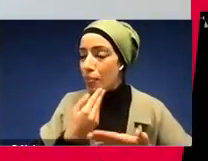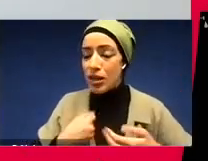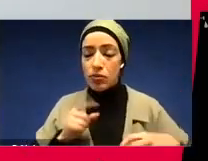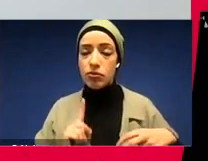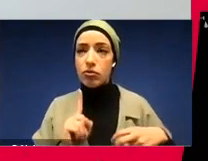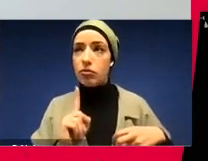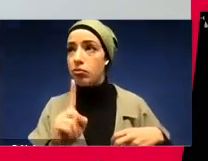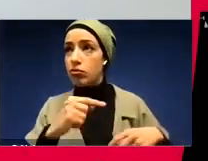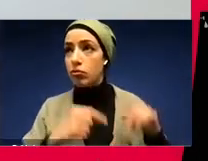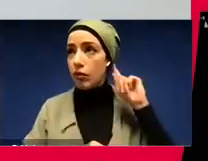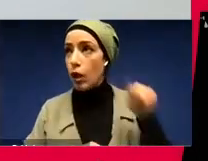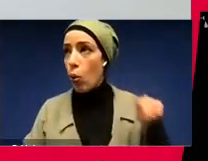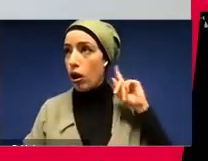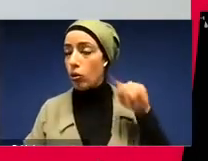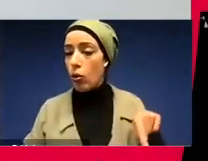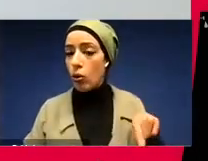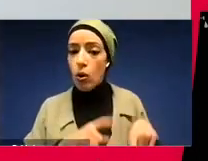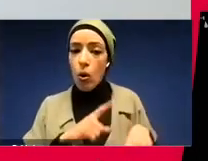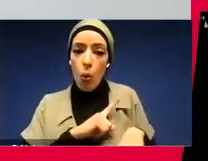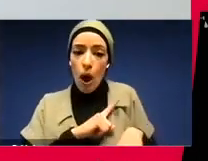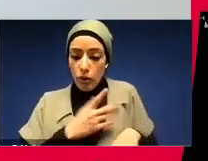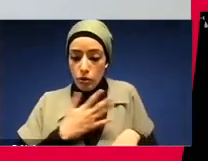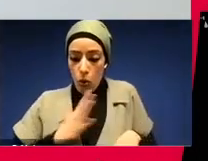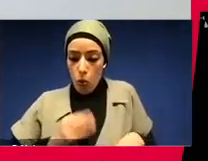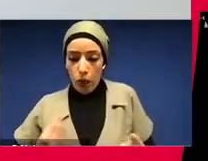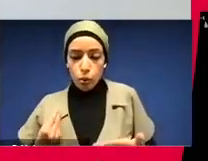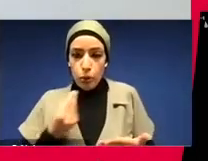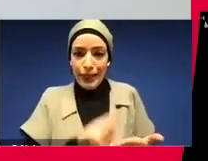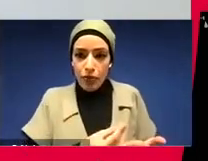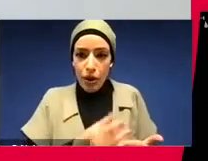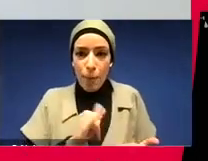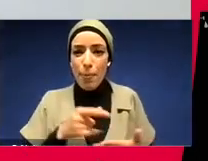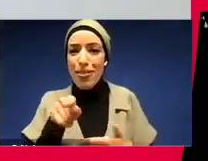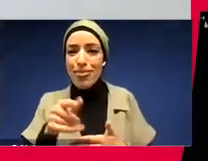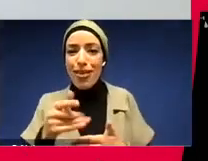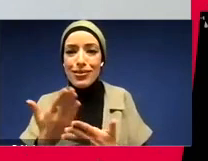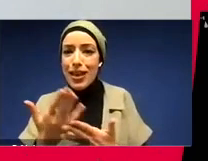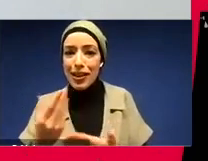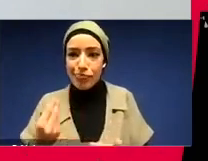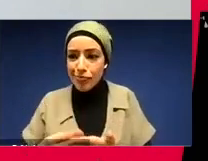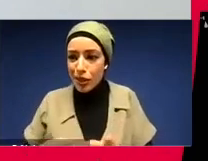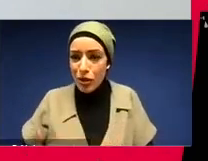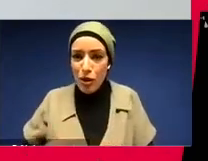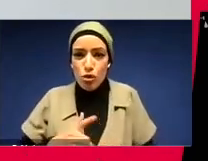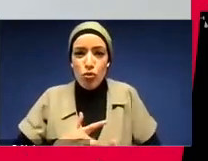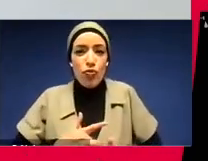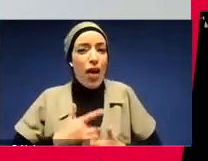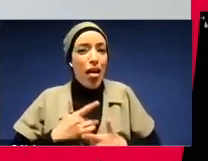away? Not because you don't want to give, but because maybe you didn't have change that day, but you were so